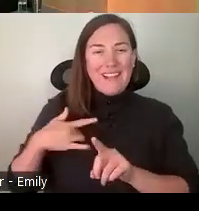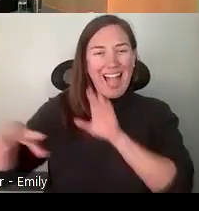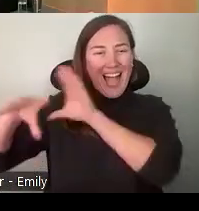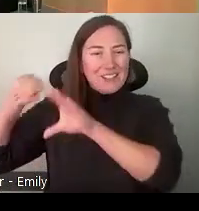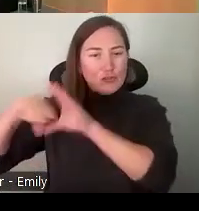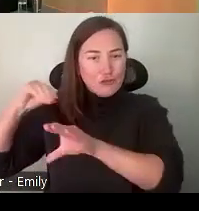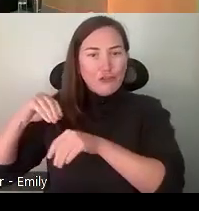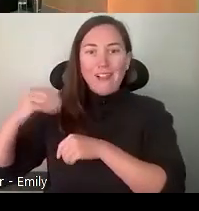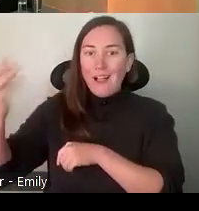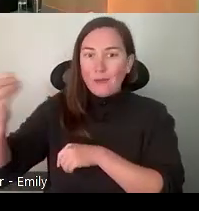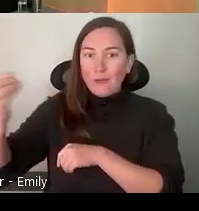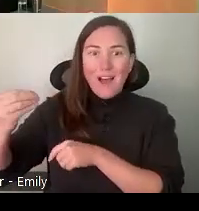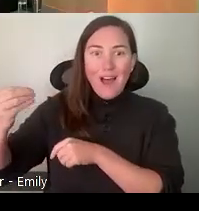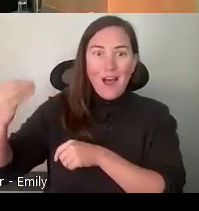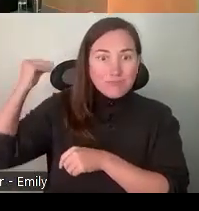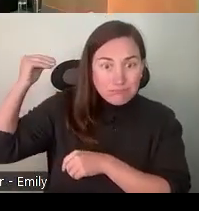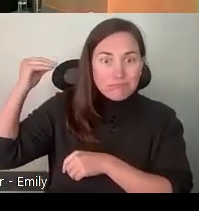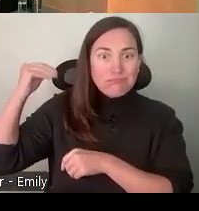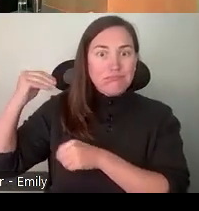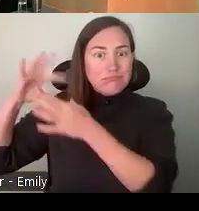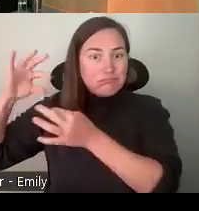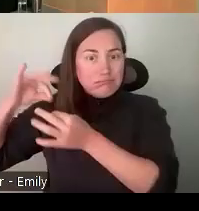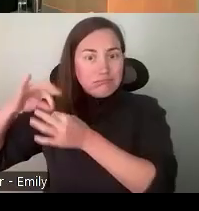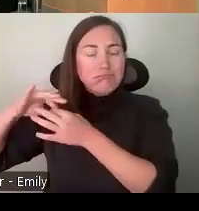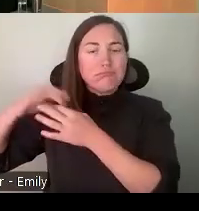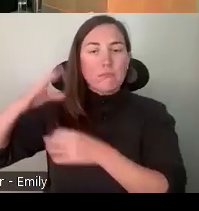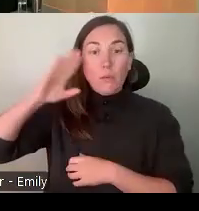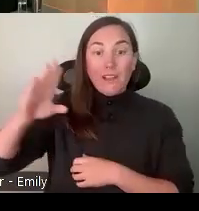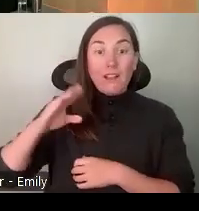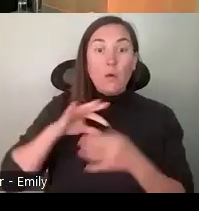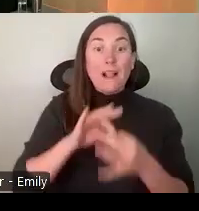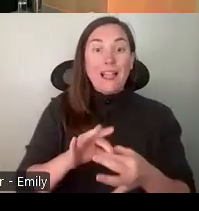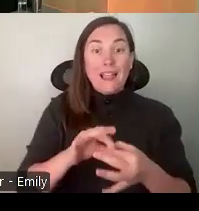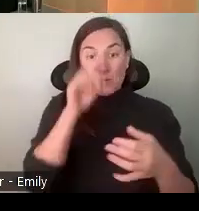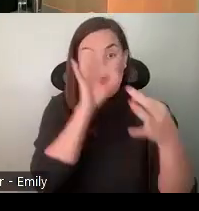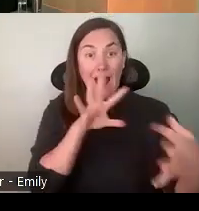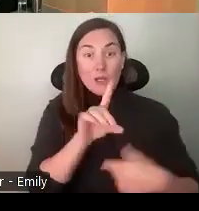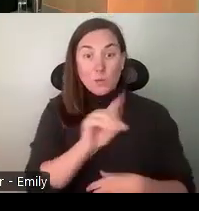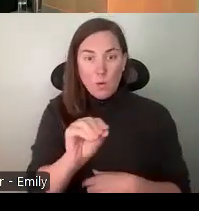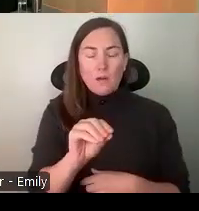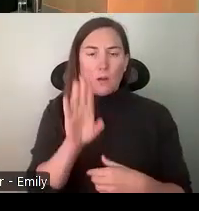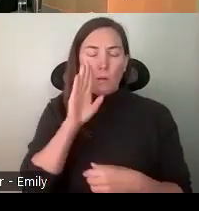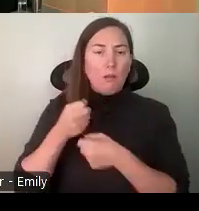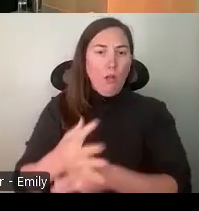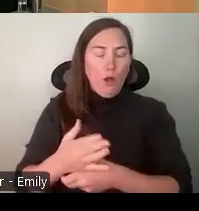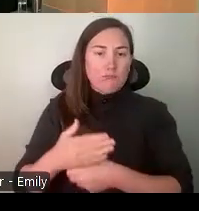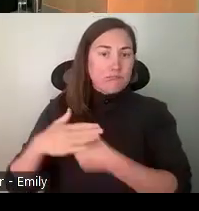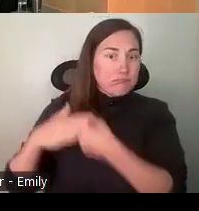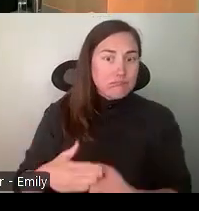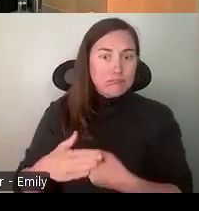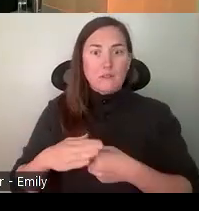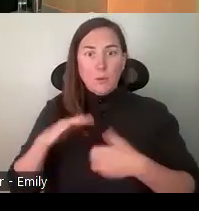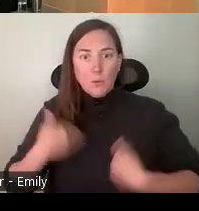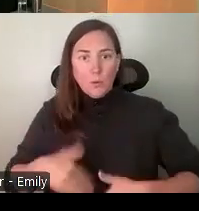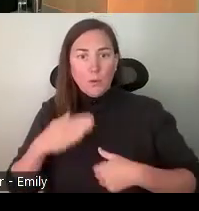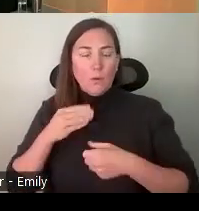or entity. Thus, they are, in psychotic disorders, they're associated with significant distress and disability.